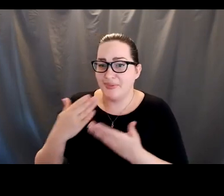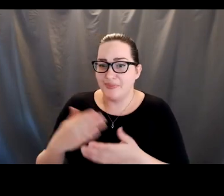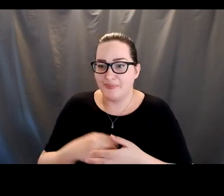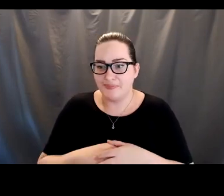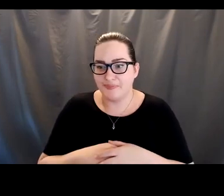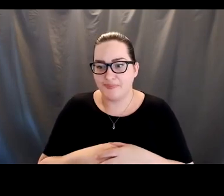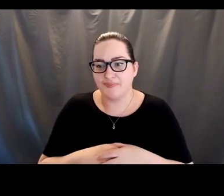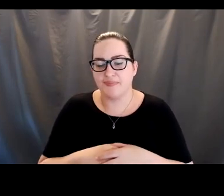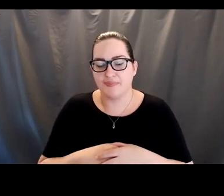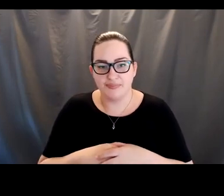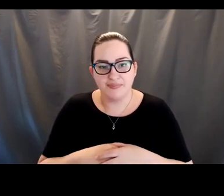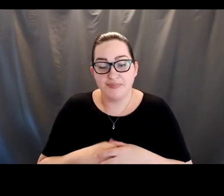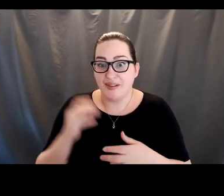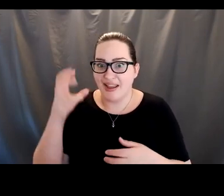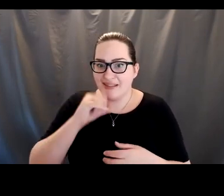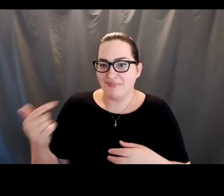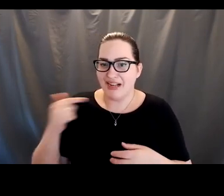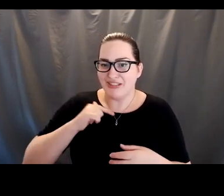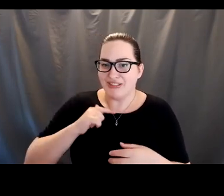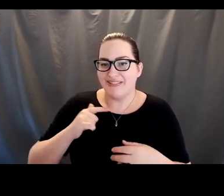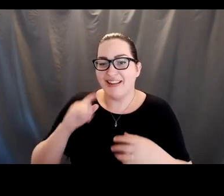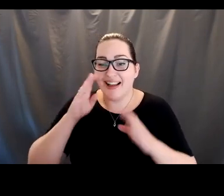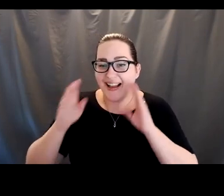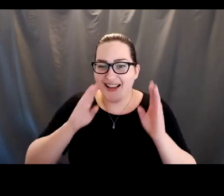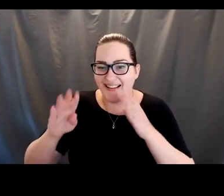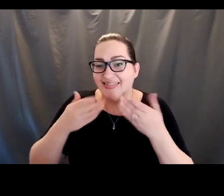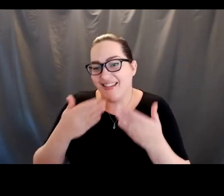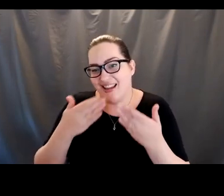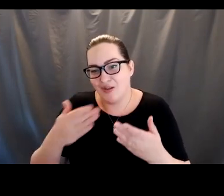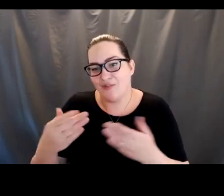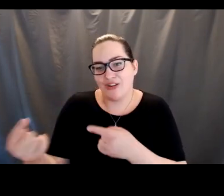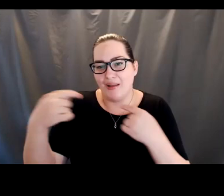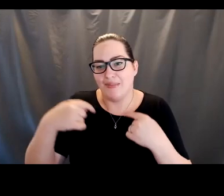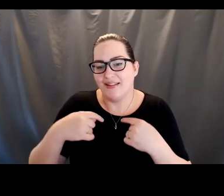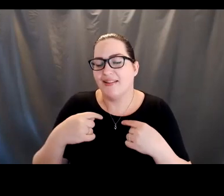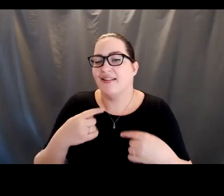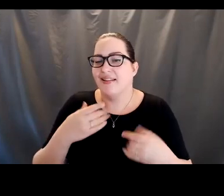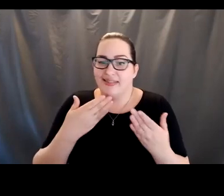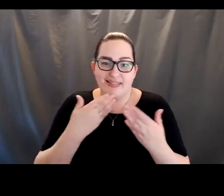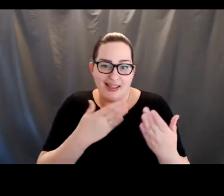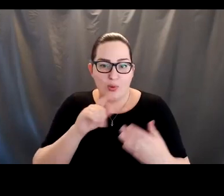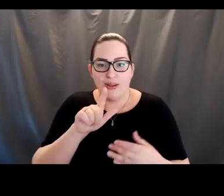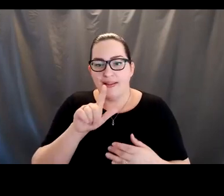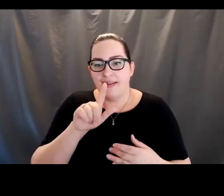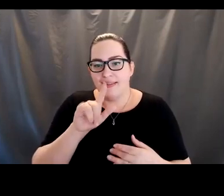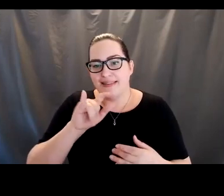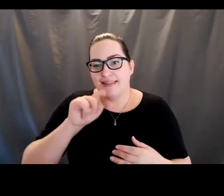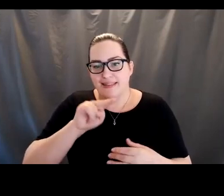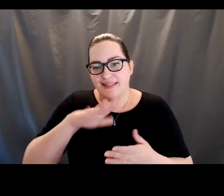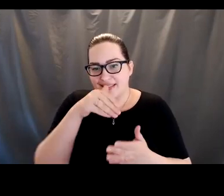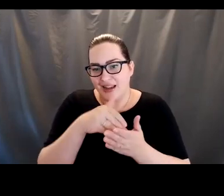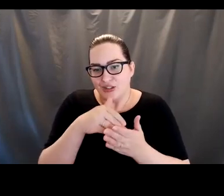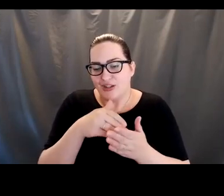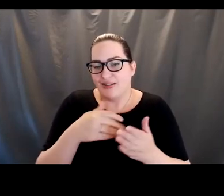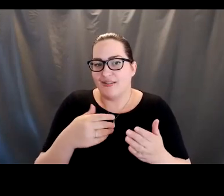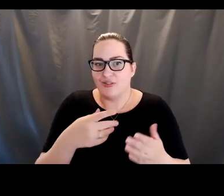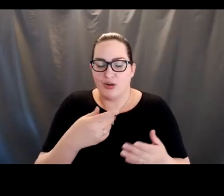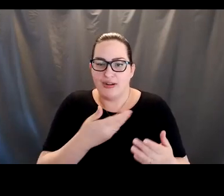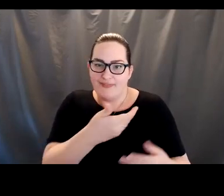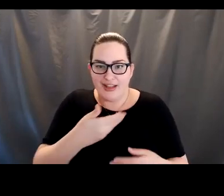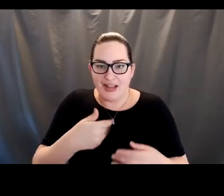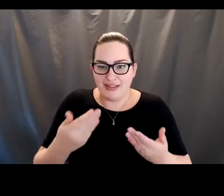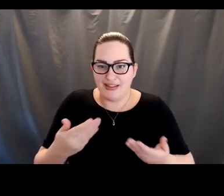I guess it's my turn. Hi, everyone. Thank you for coming, and thank you to the center for having me. I'm really happy to be here. I find what you guys are